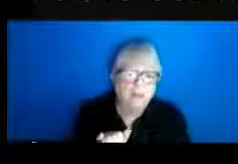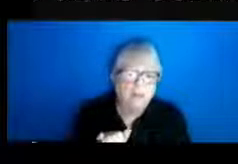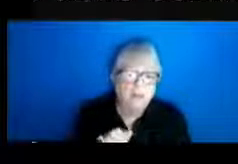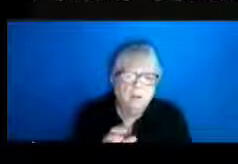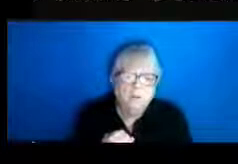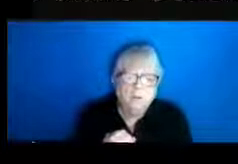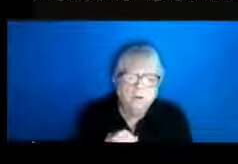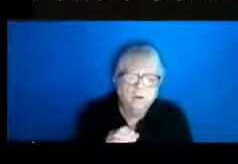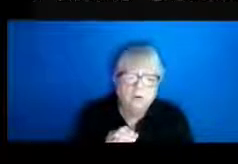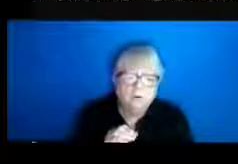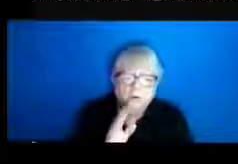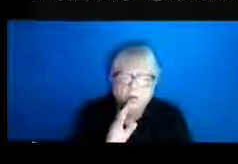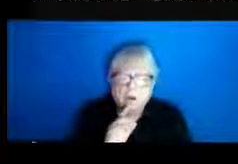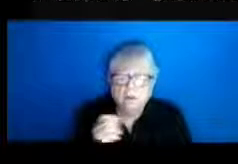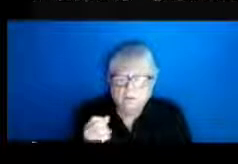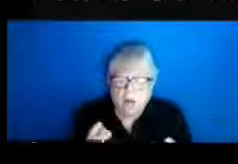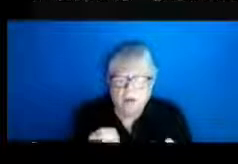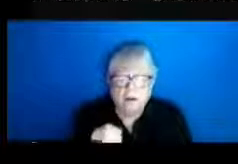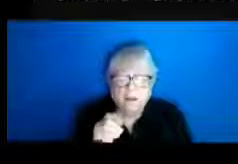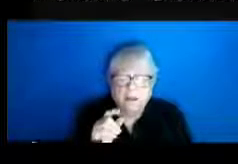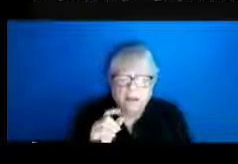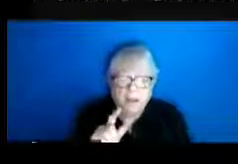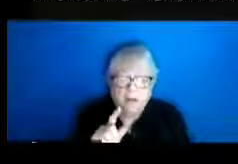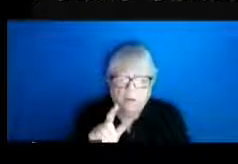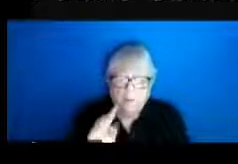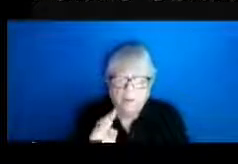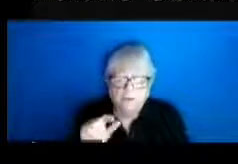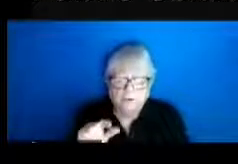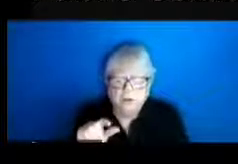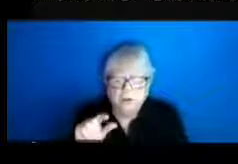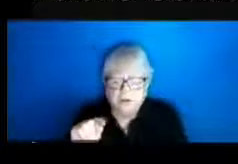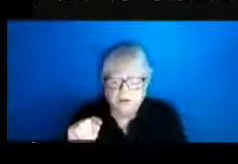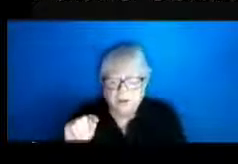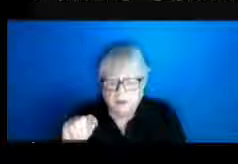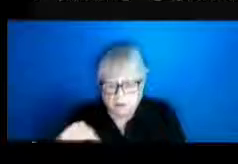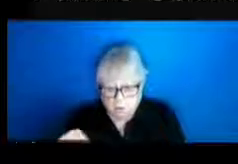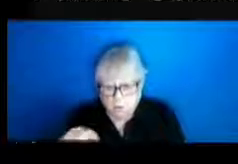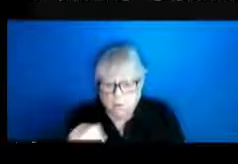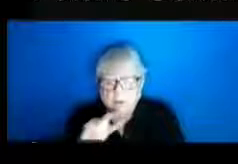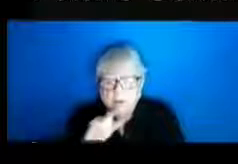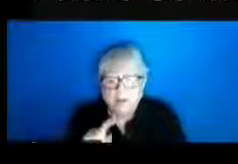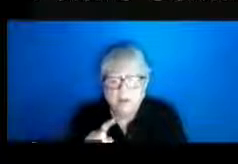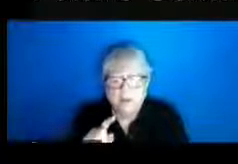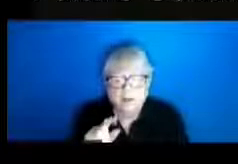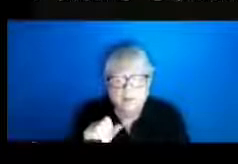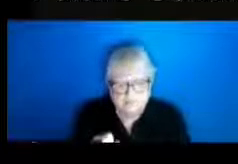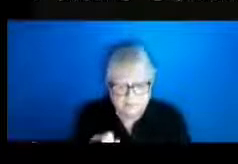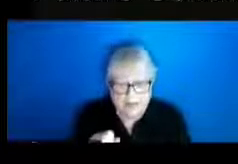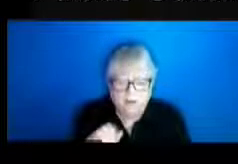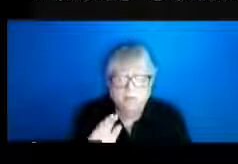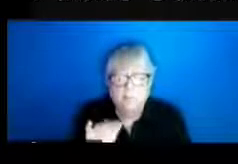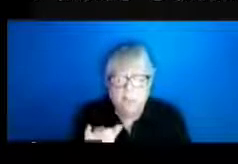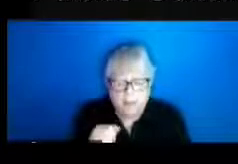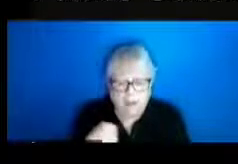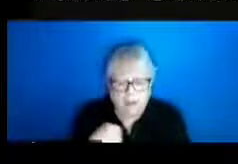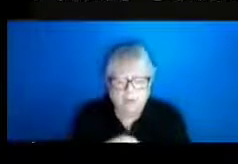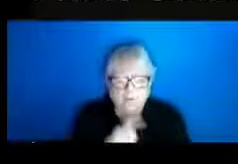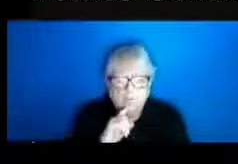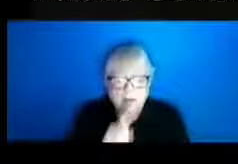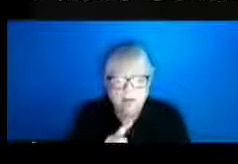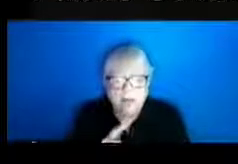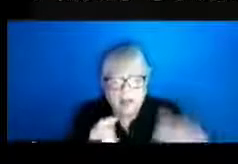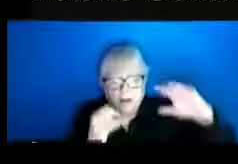but there is a large concentration of LGBTQ plus folks and supporters in the East Bay. And we're fortunate to be able to draw a congressional district